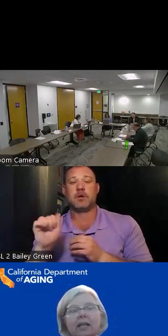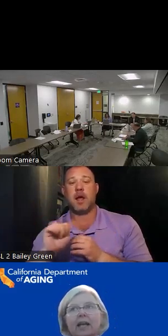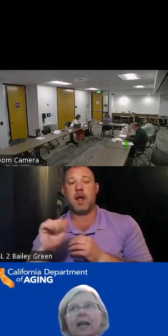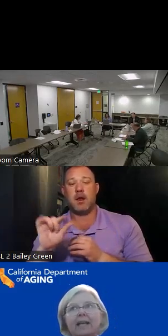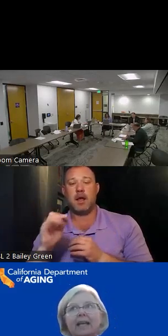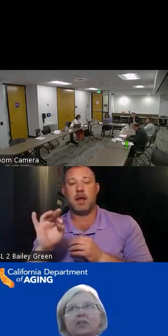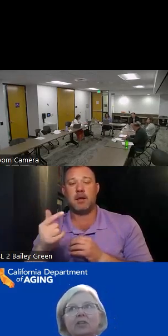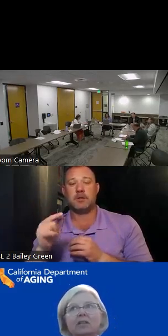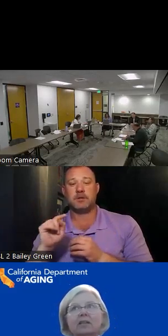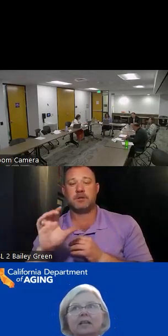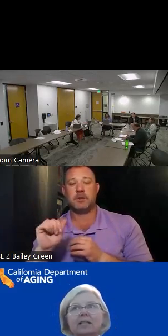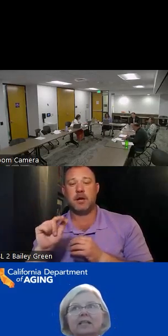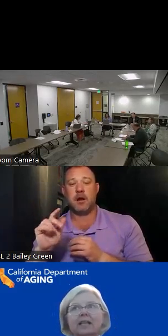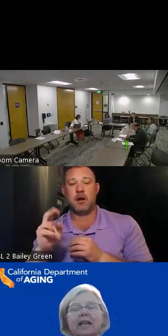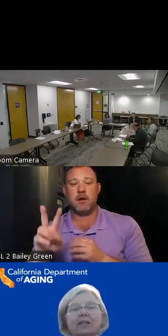ENGAGE, at